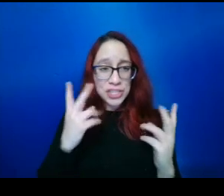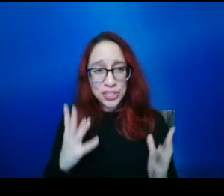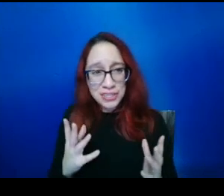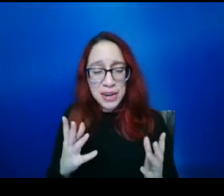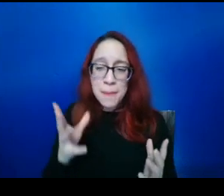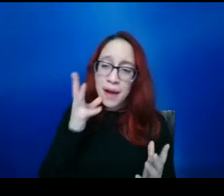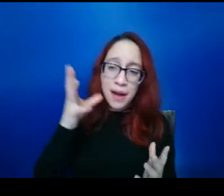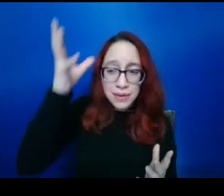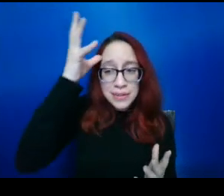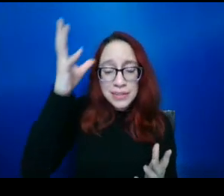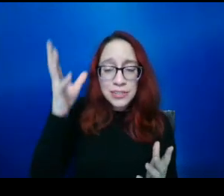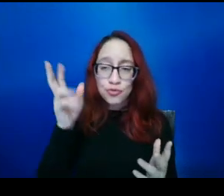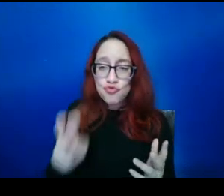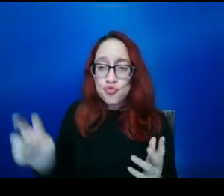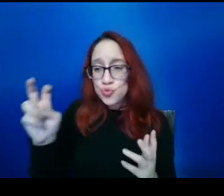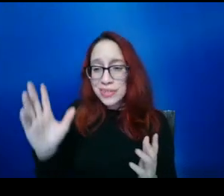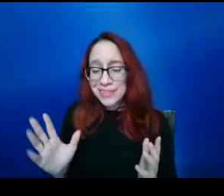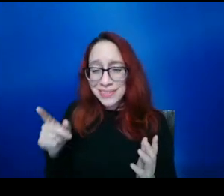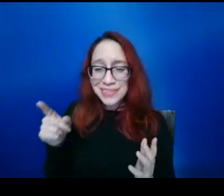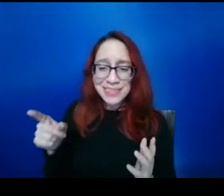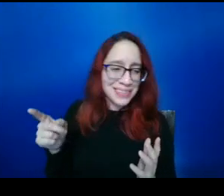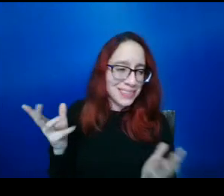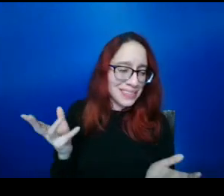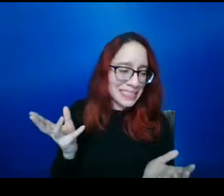moms, dads, and tourists that, you know,